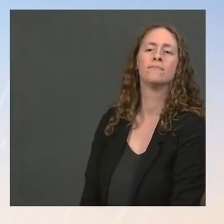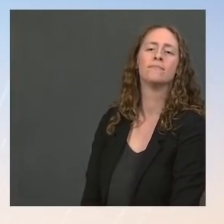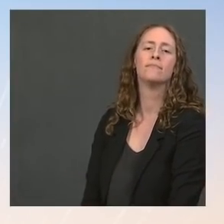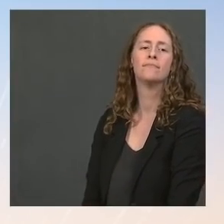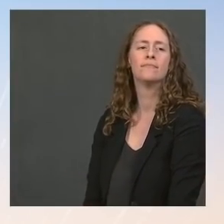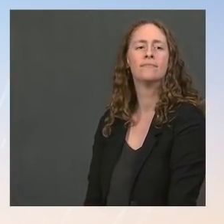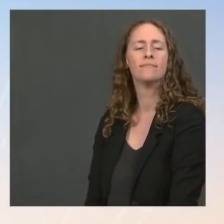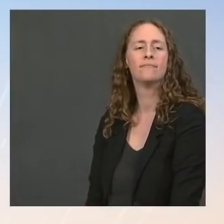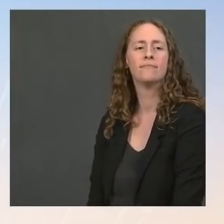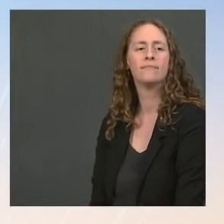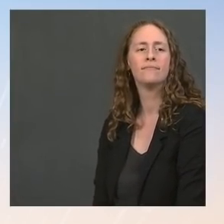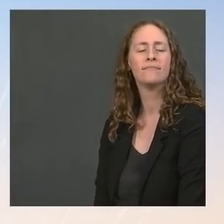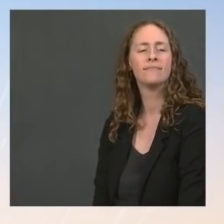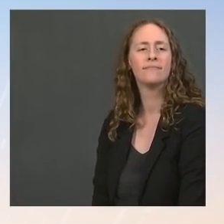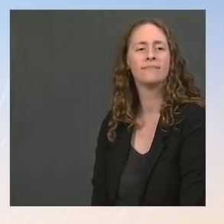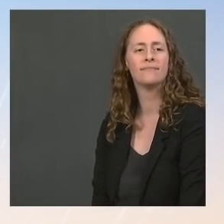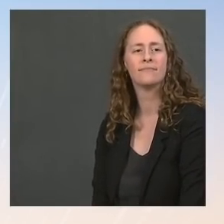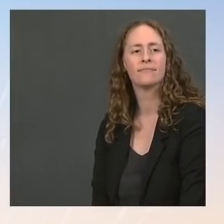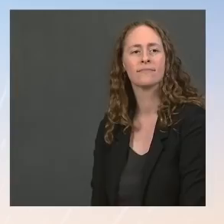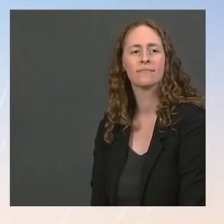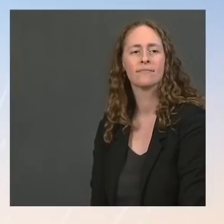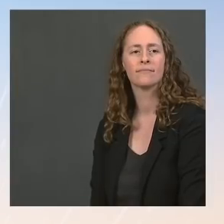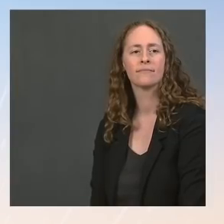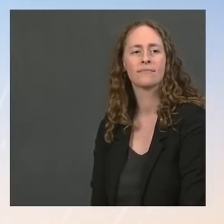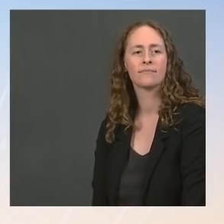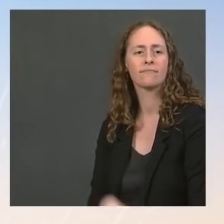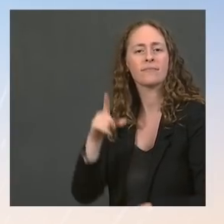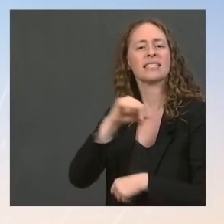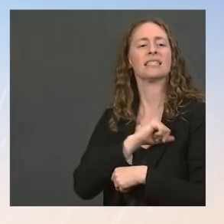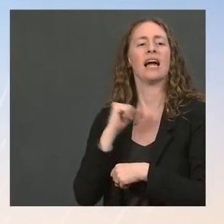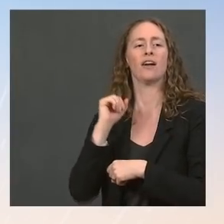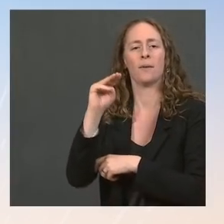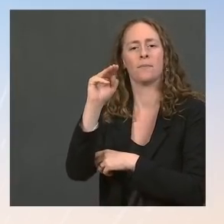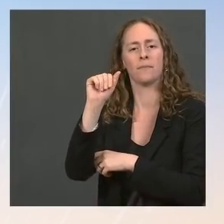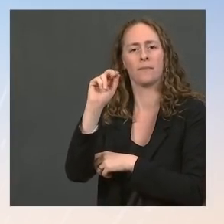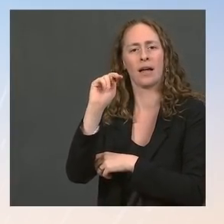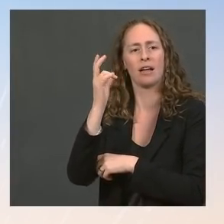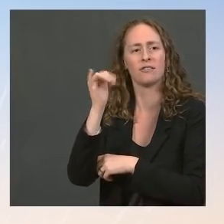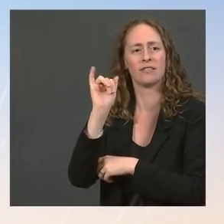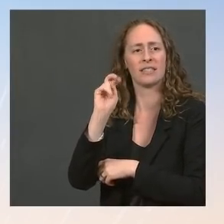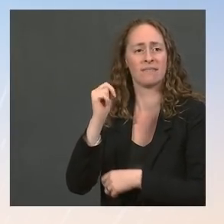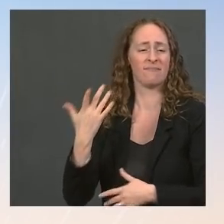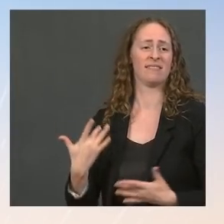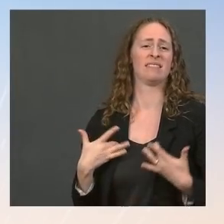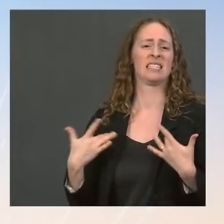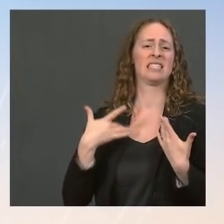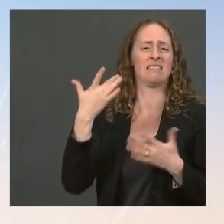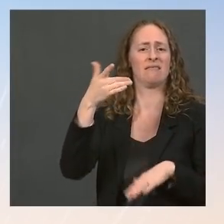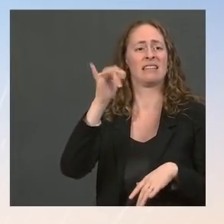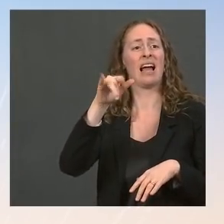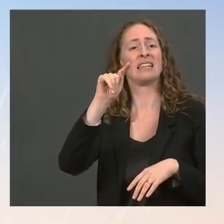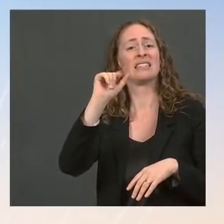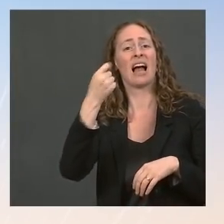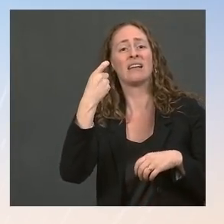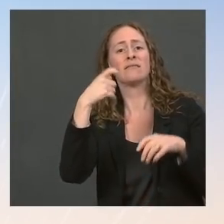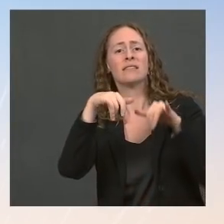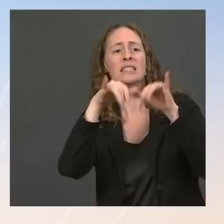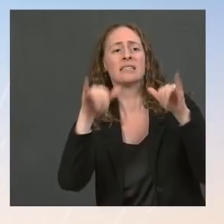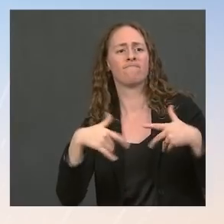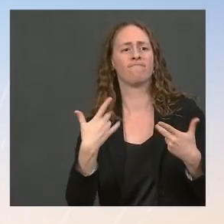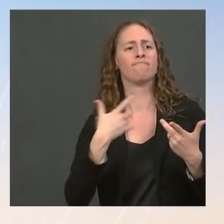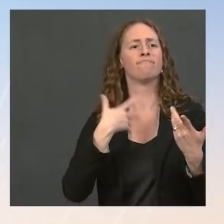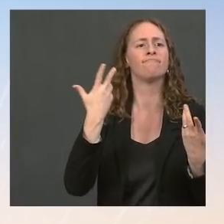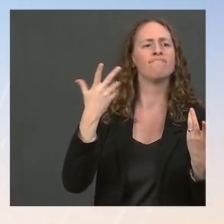in the Democratic Party, Senator Manchin has said that he doesn't think the tax incentives and subsidies for renewables